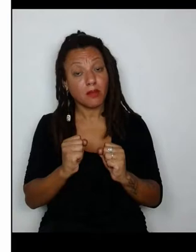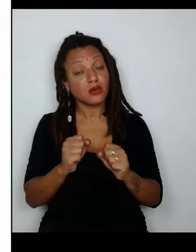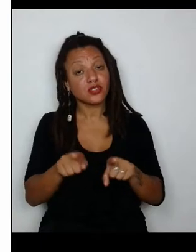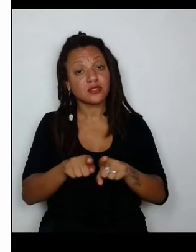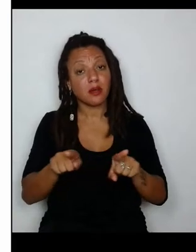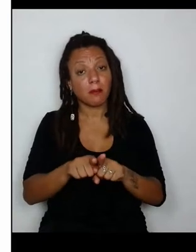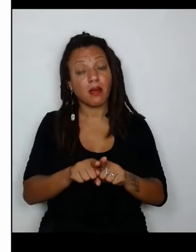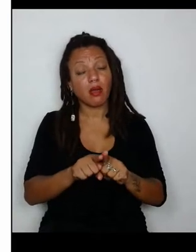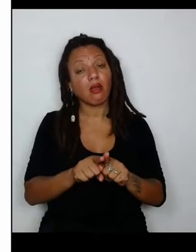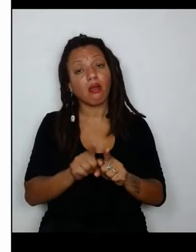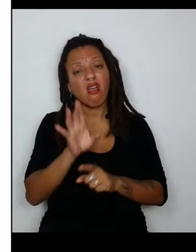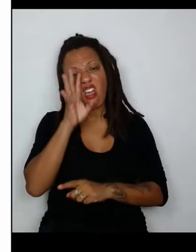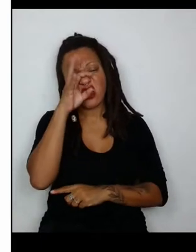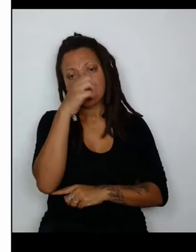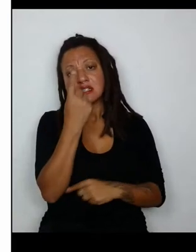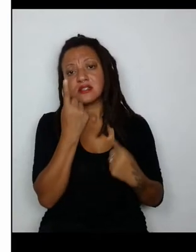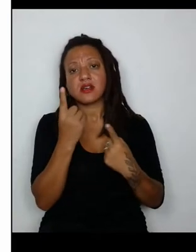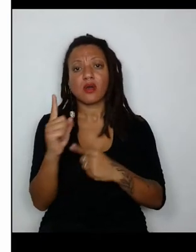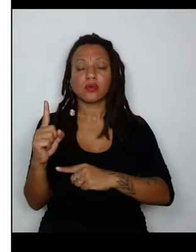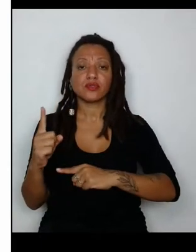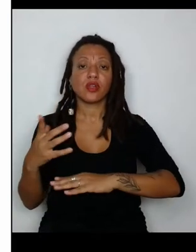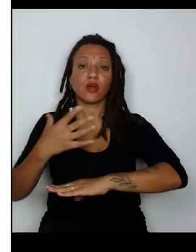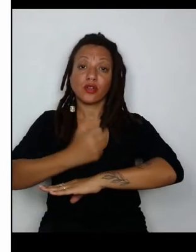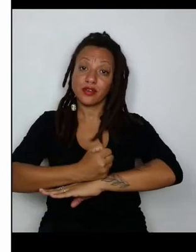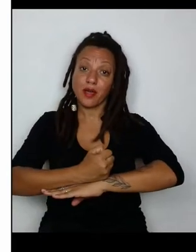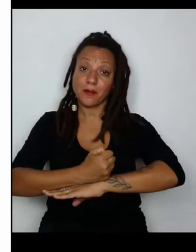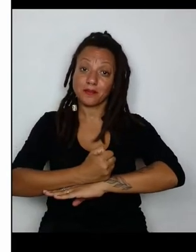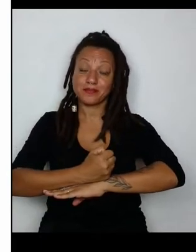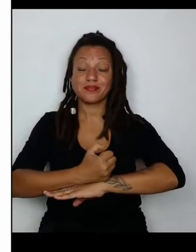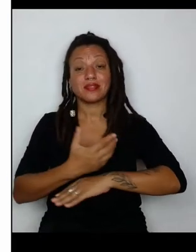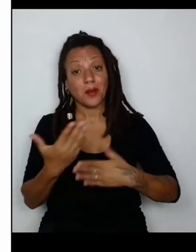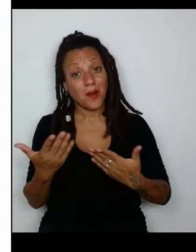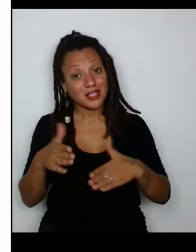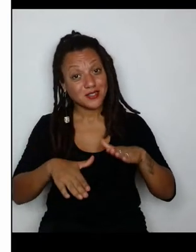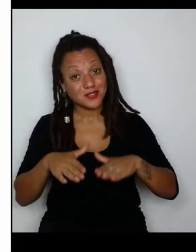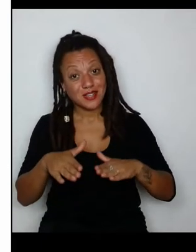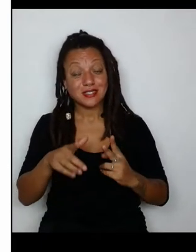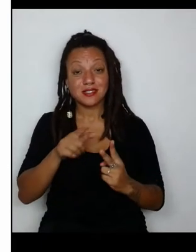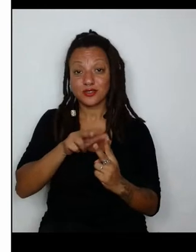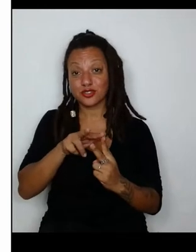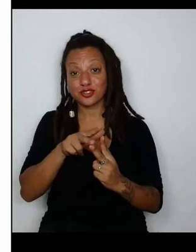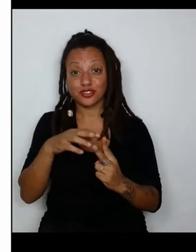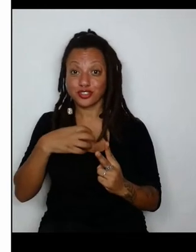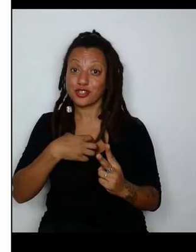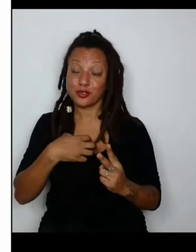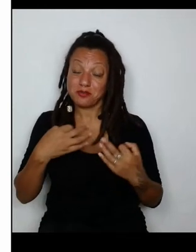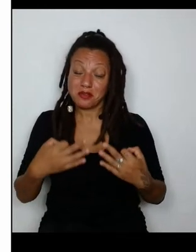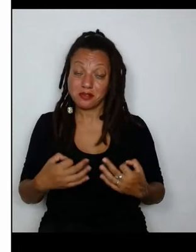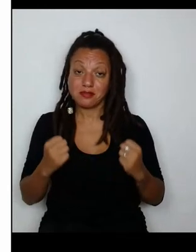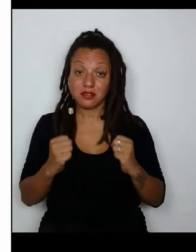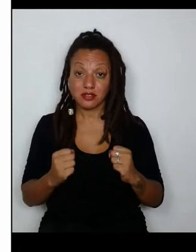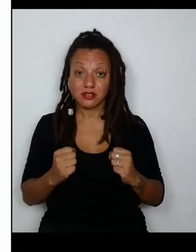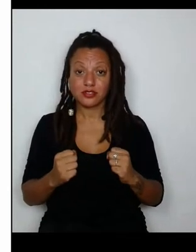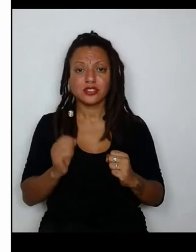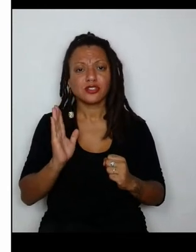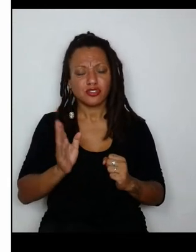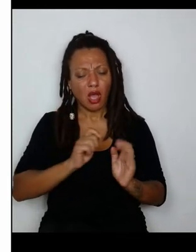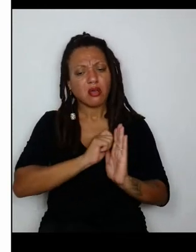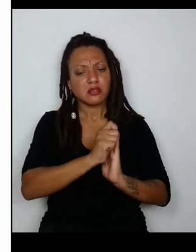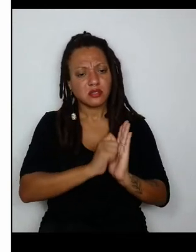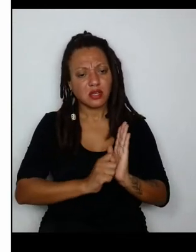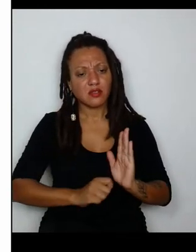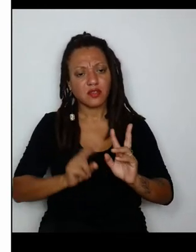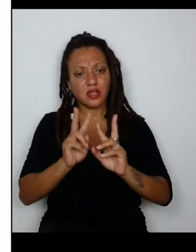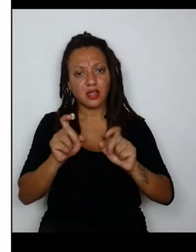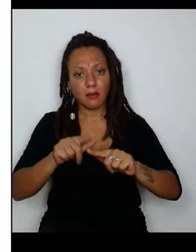time i've written previously about photographs as material objects influenced by the work of elizabeth edwards and